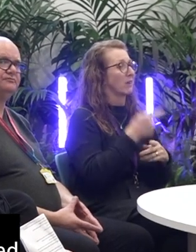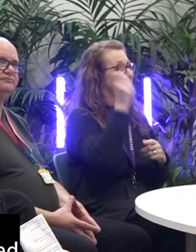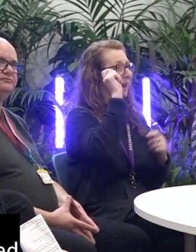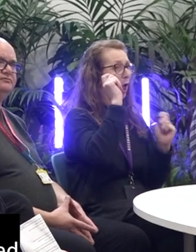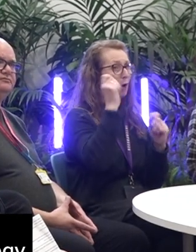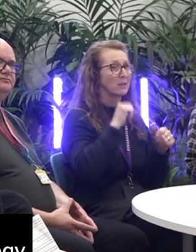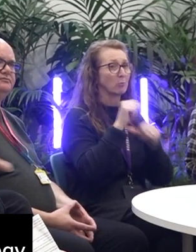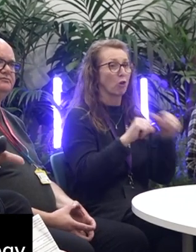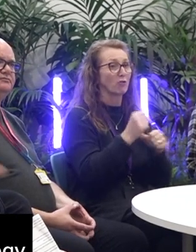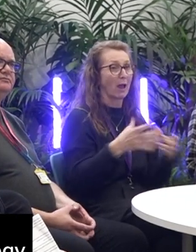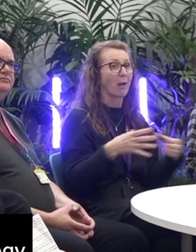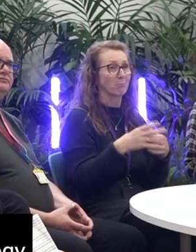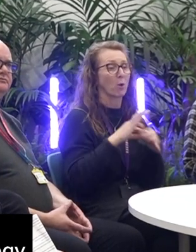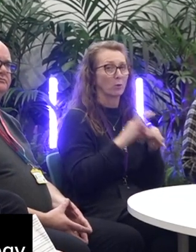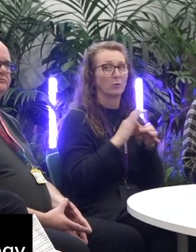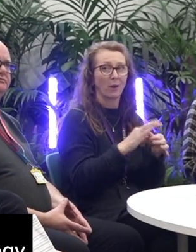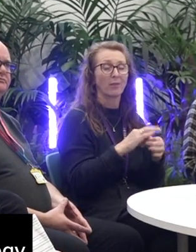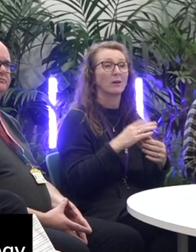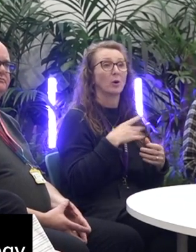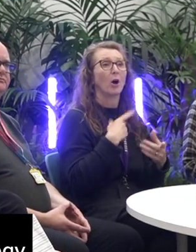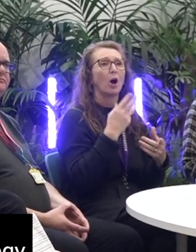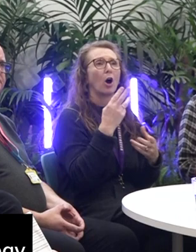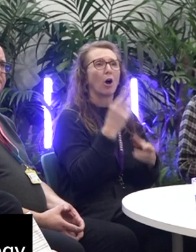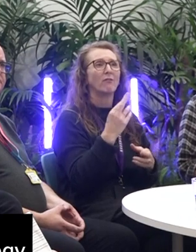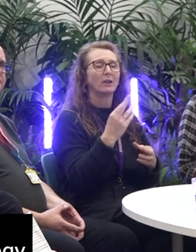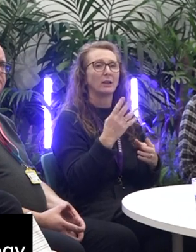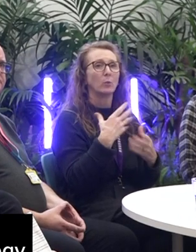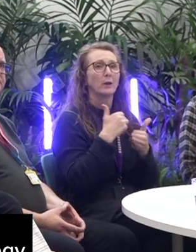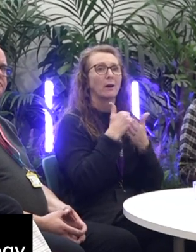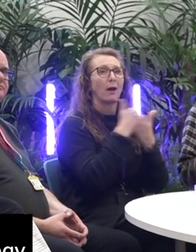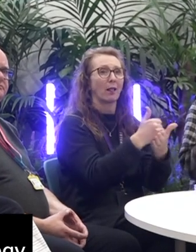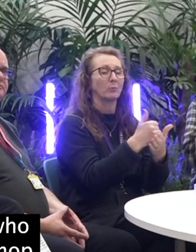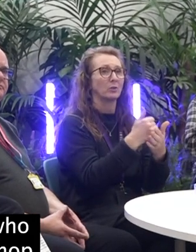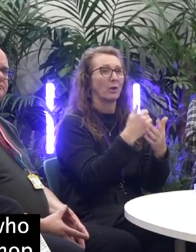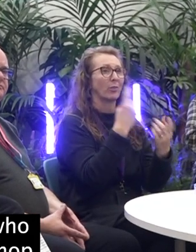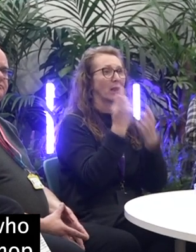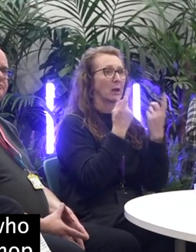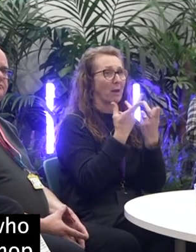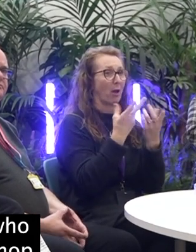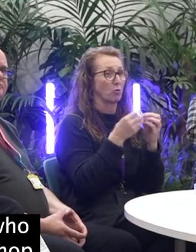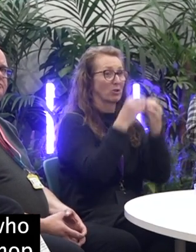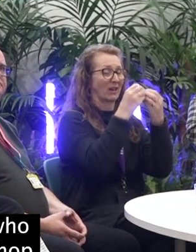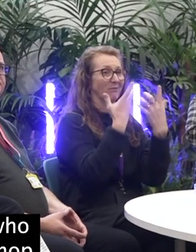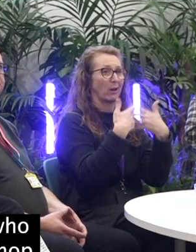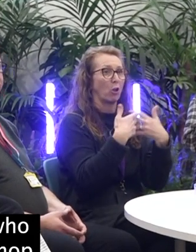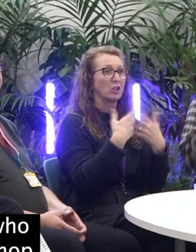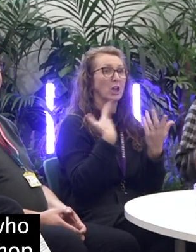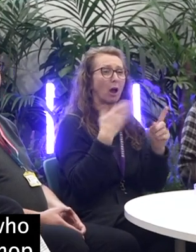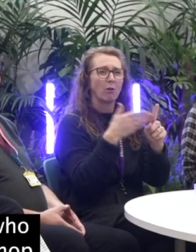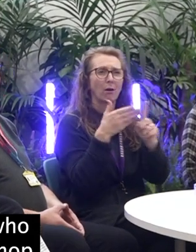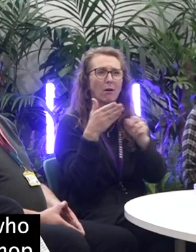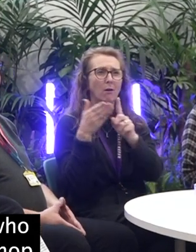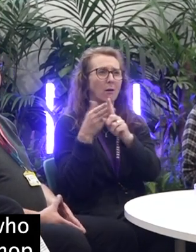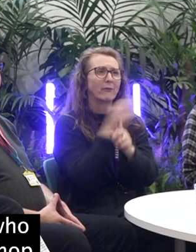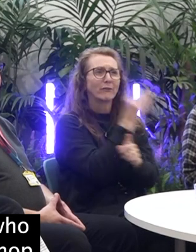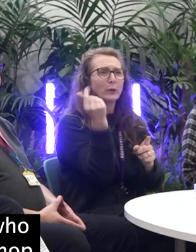really helped, hopefully, some of you to start to think about responsible technology. I can recognize some people here who